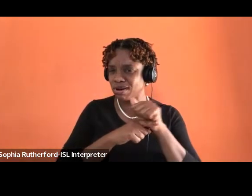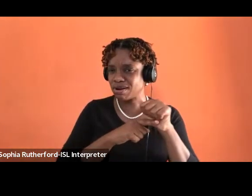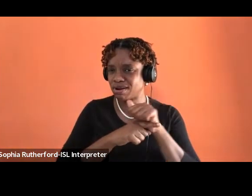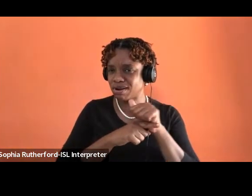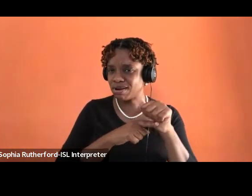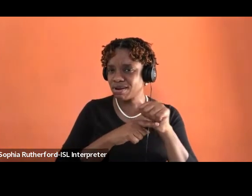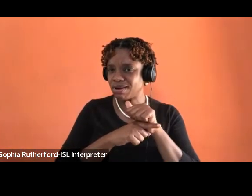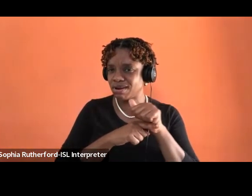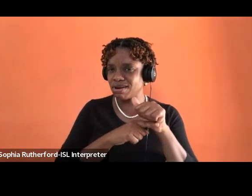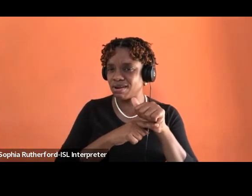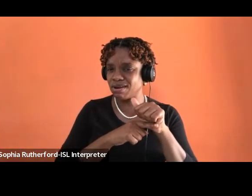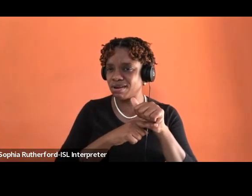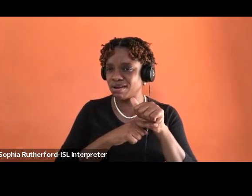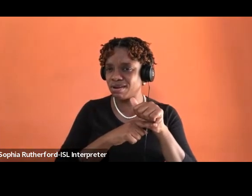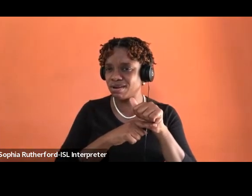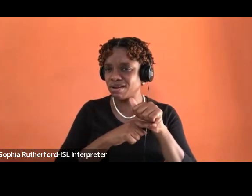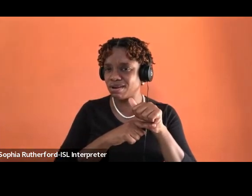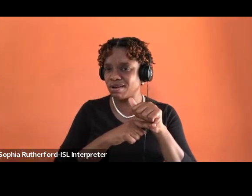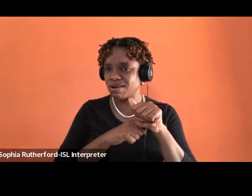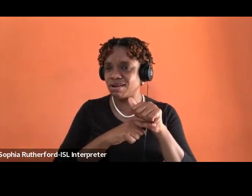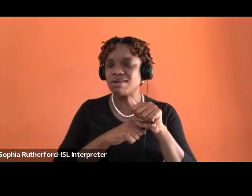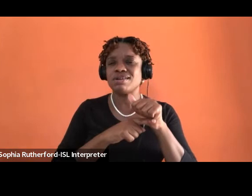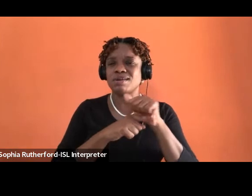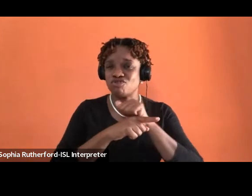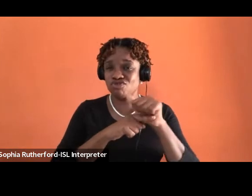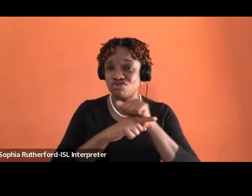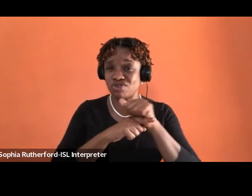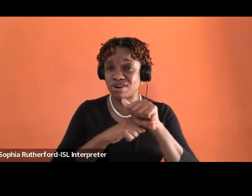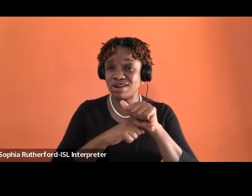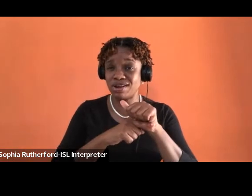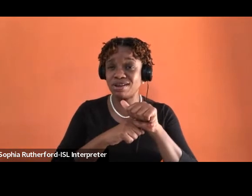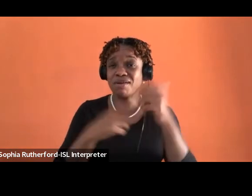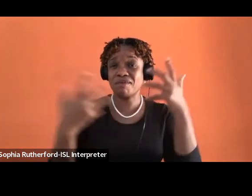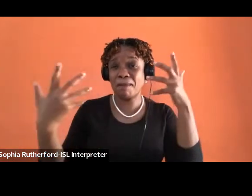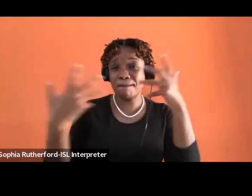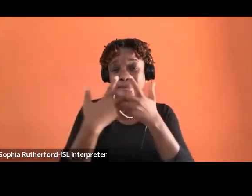consideration the issues related to persons with disability.